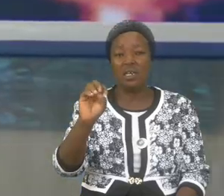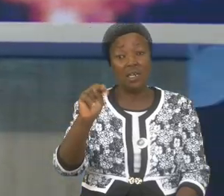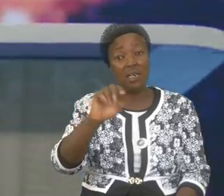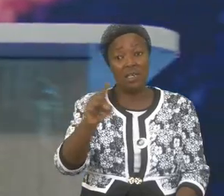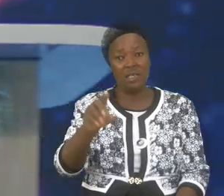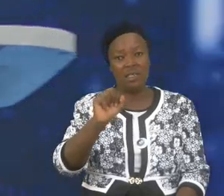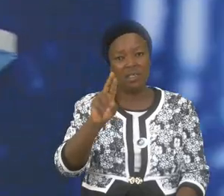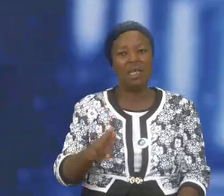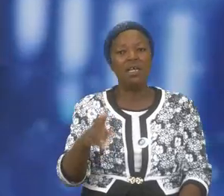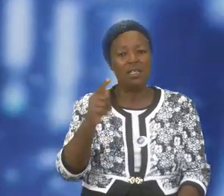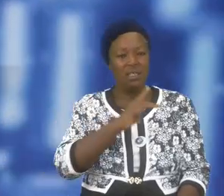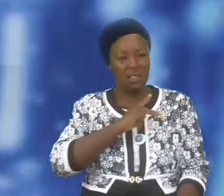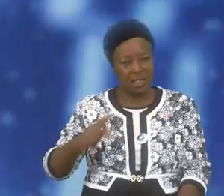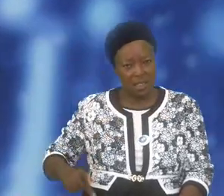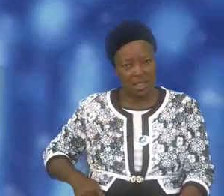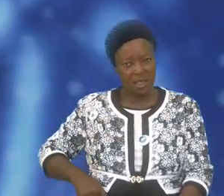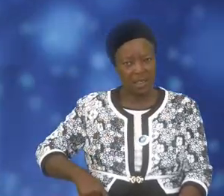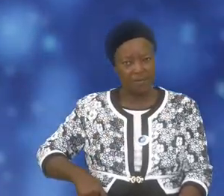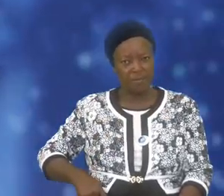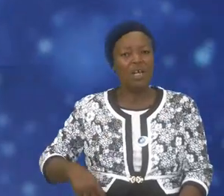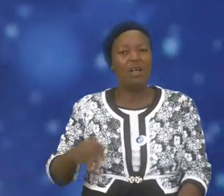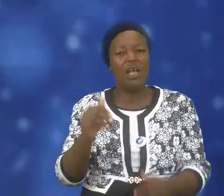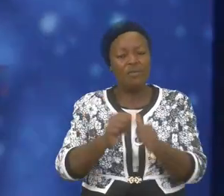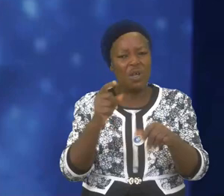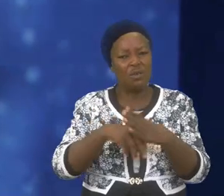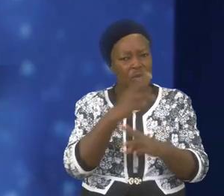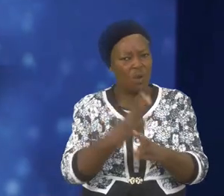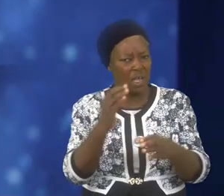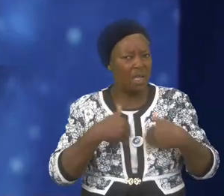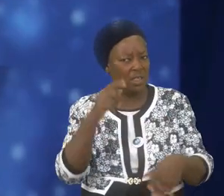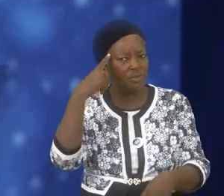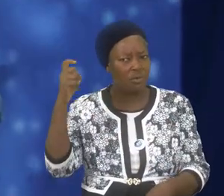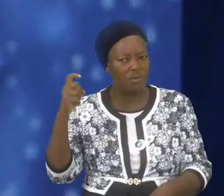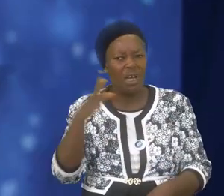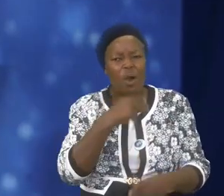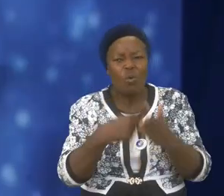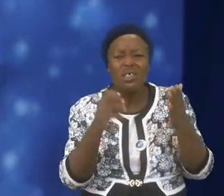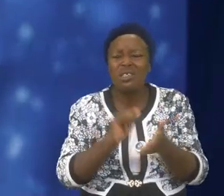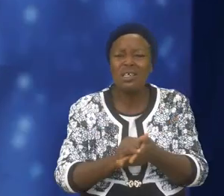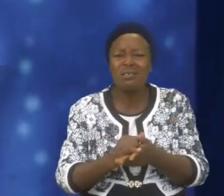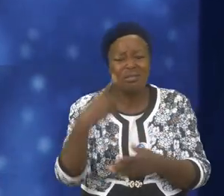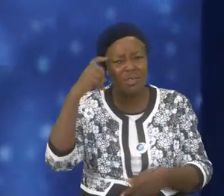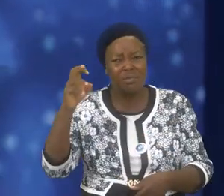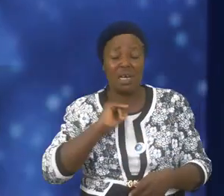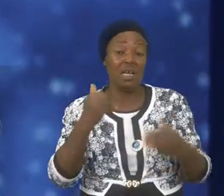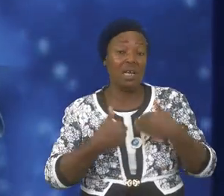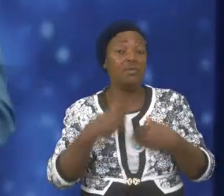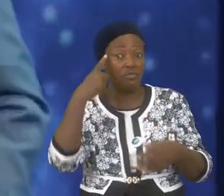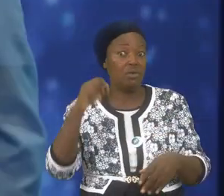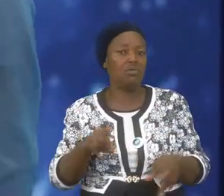see dreams? I have dreams too. Everybody dreams. This one is